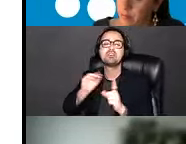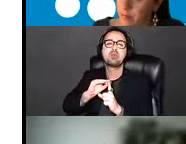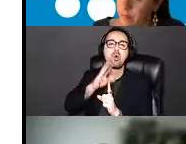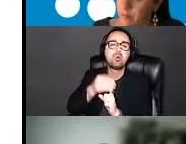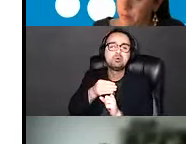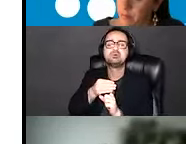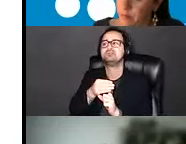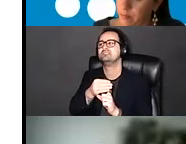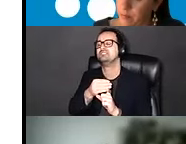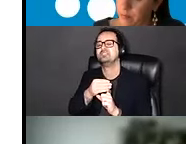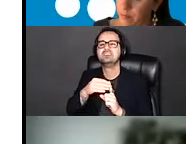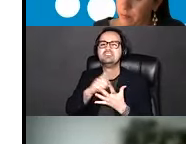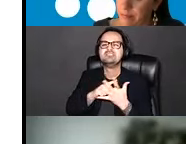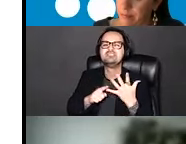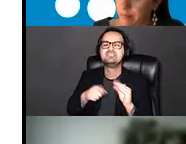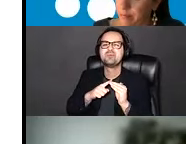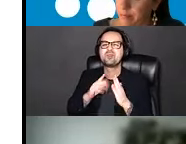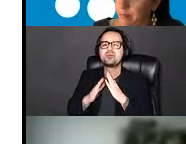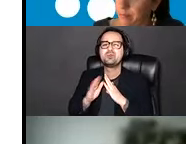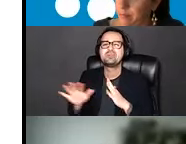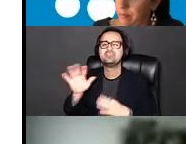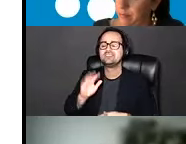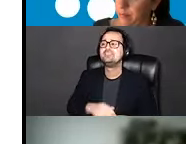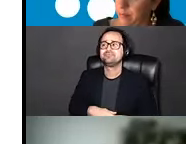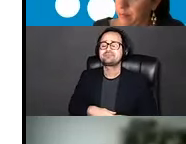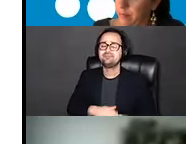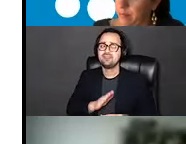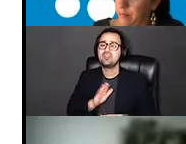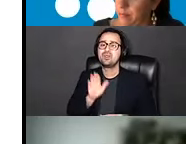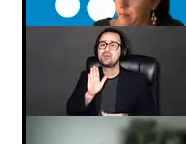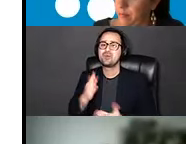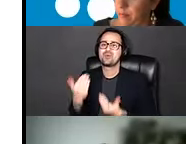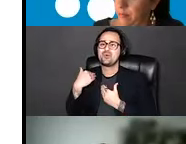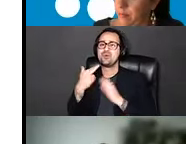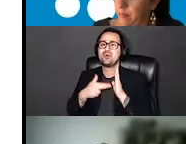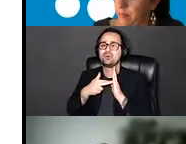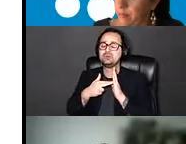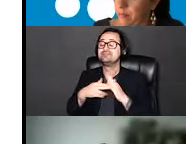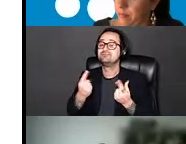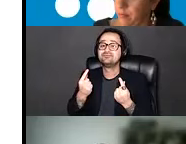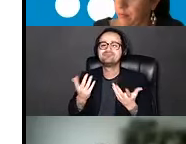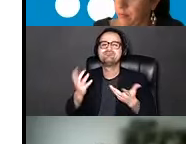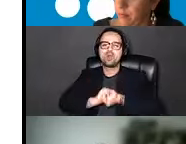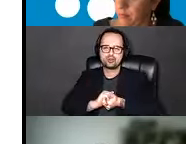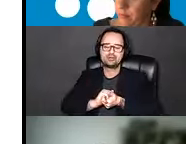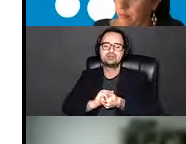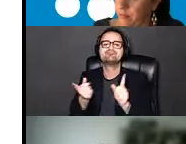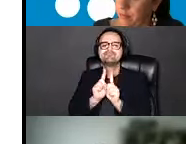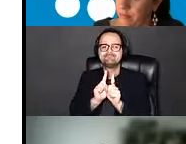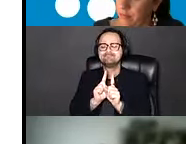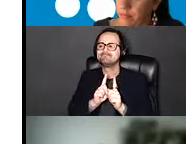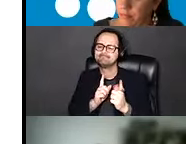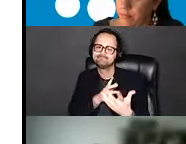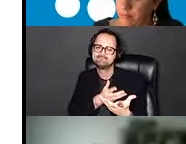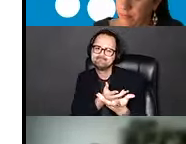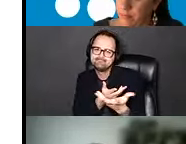your community. So the role there for you might be to partner with them and really help them understand your population that